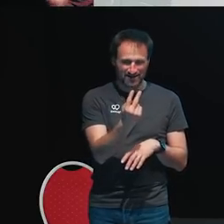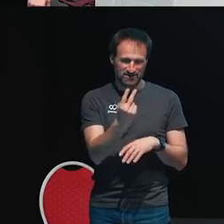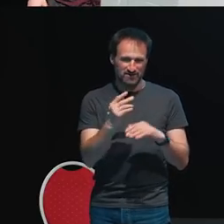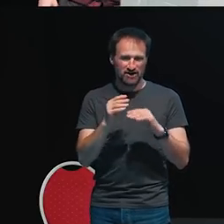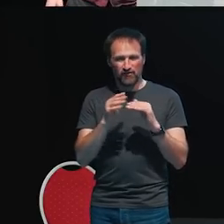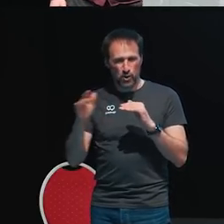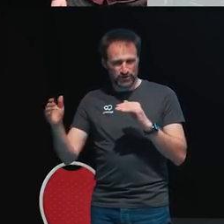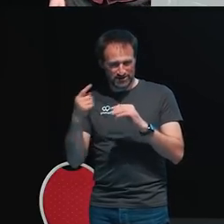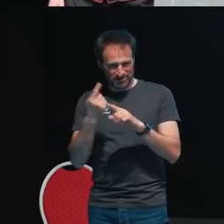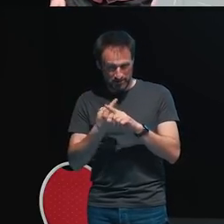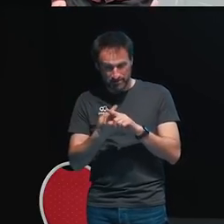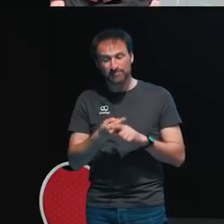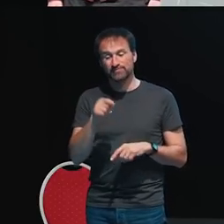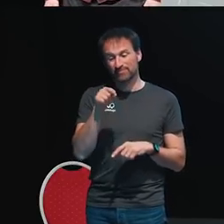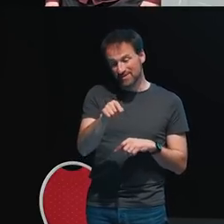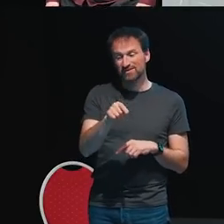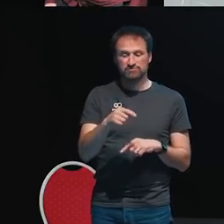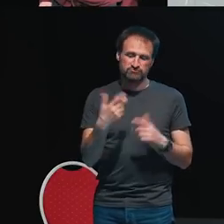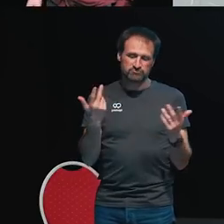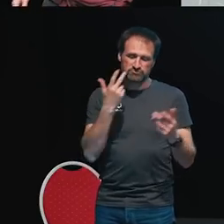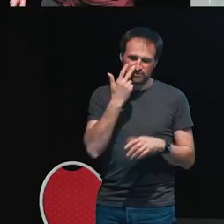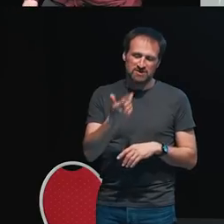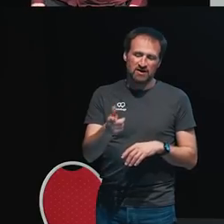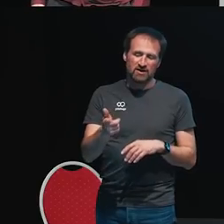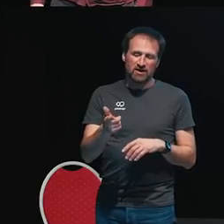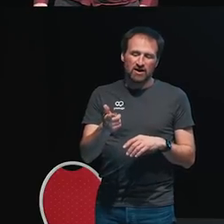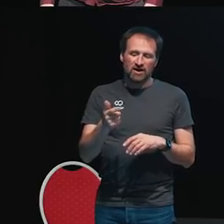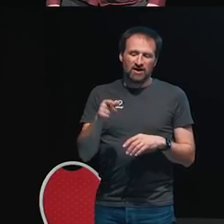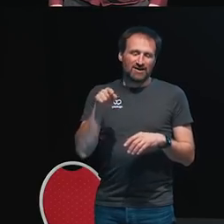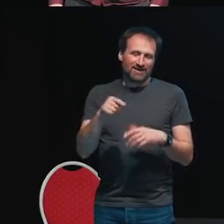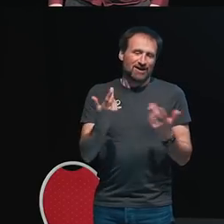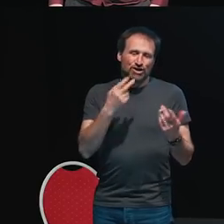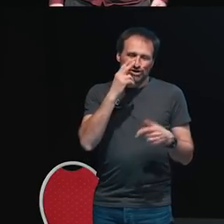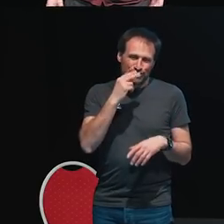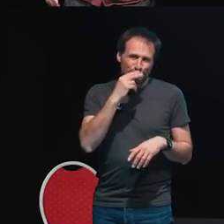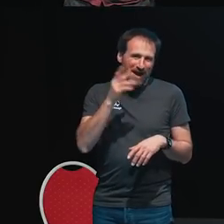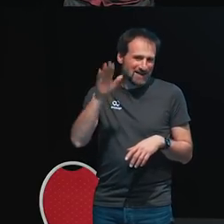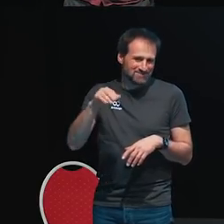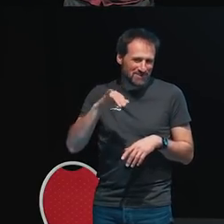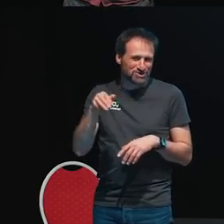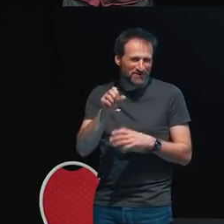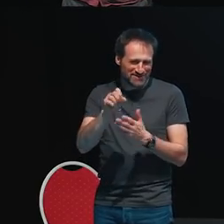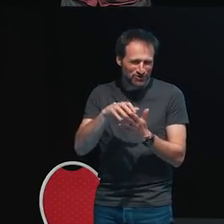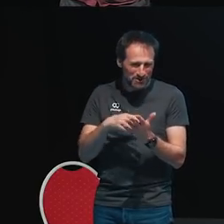that's sometimes used to make fun of JavaScript, but actually that's an issue that other